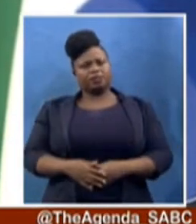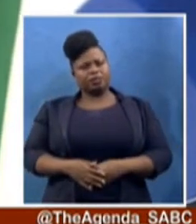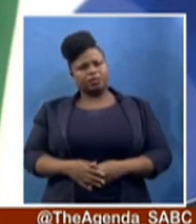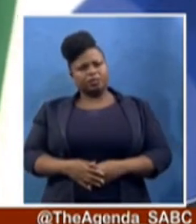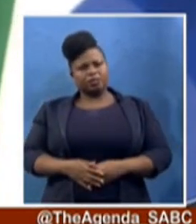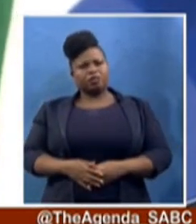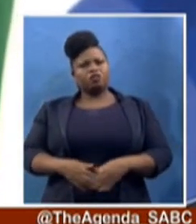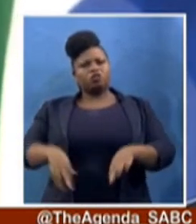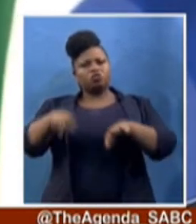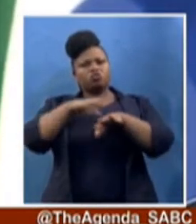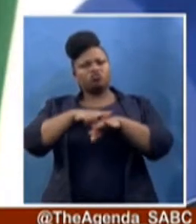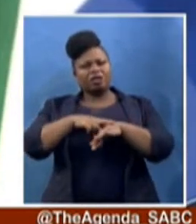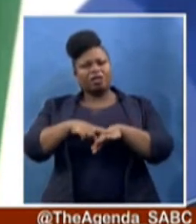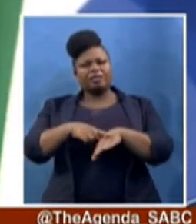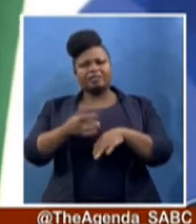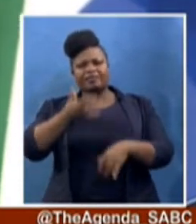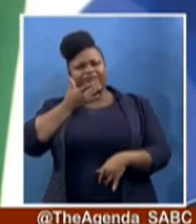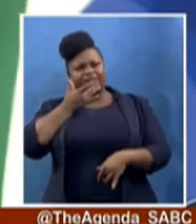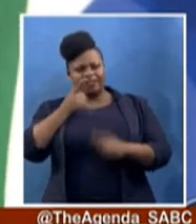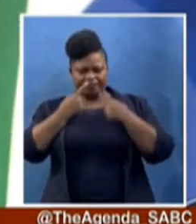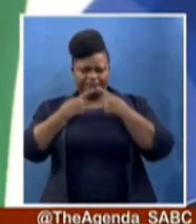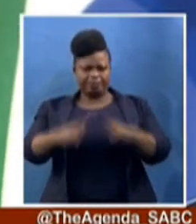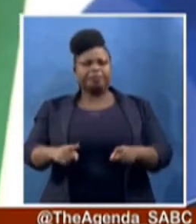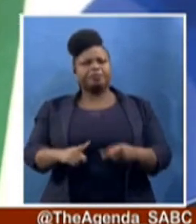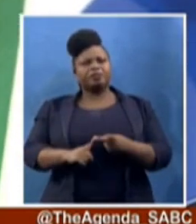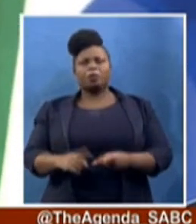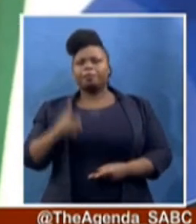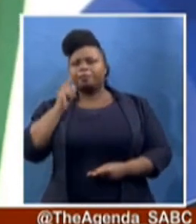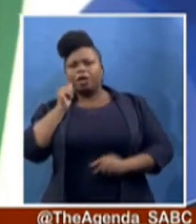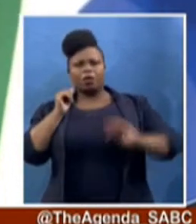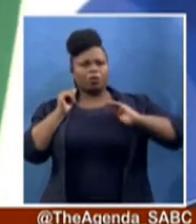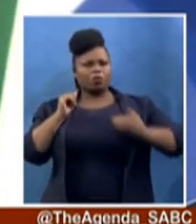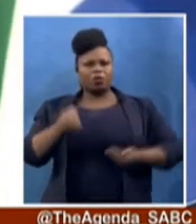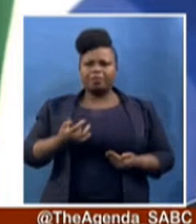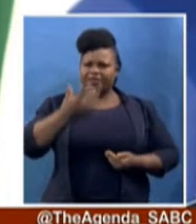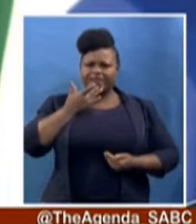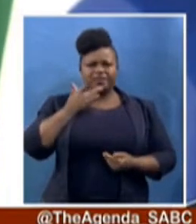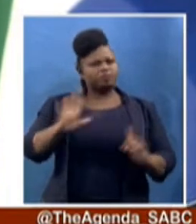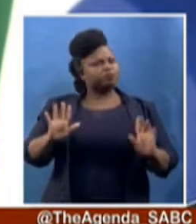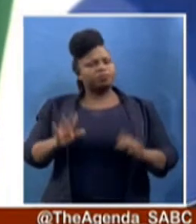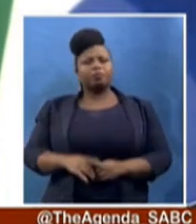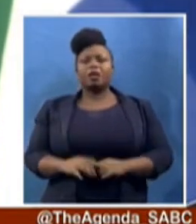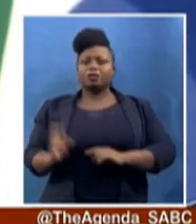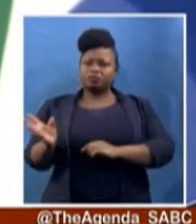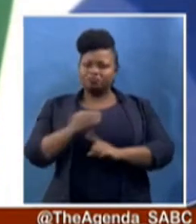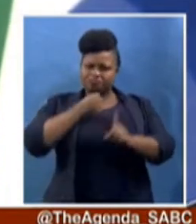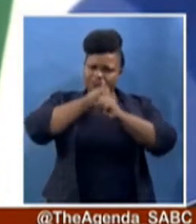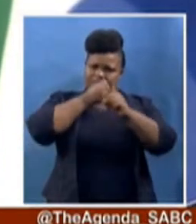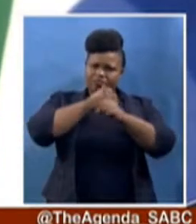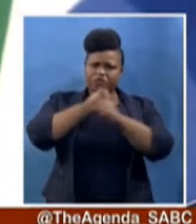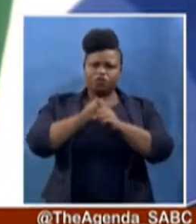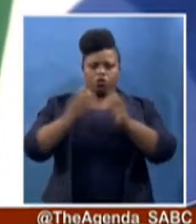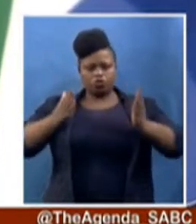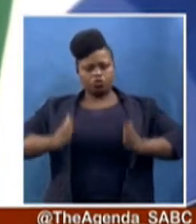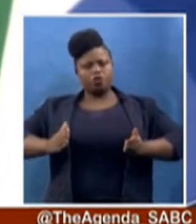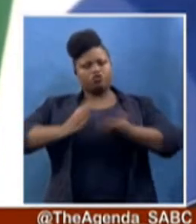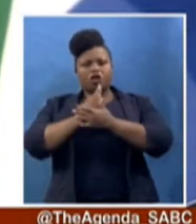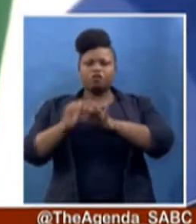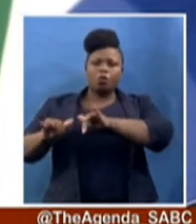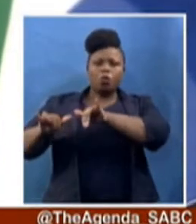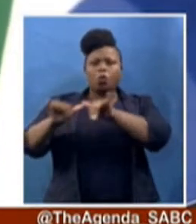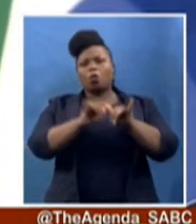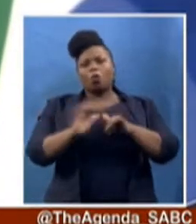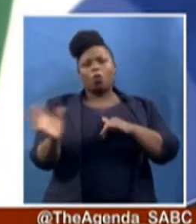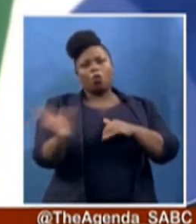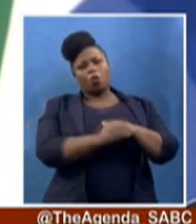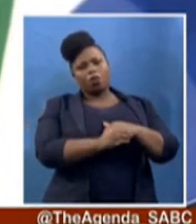non-sexism, and human rights for all. They are the worthy inheritors of the